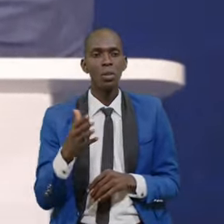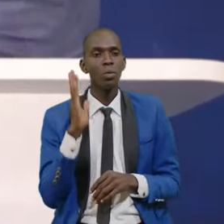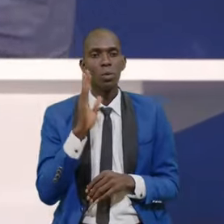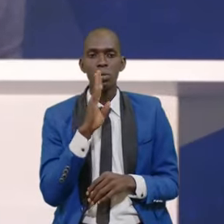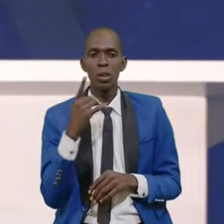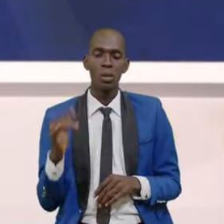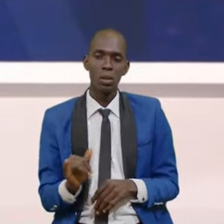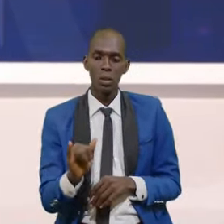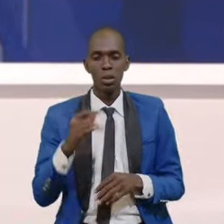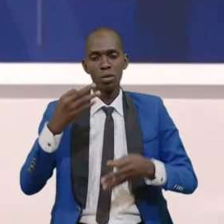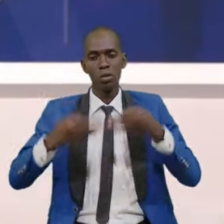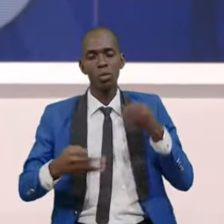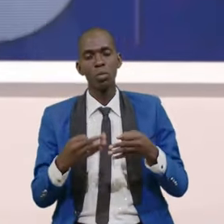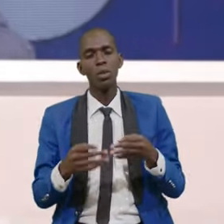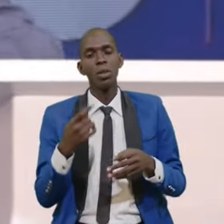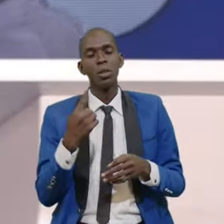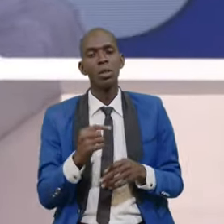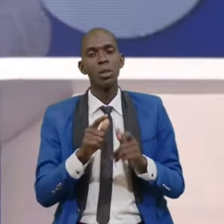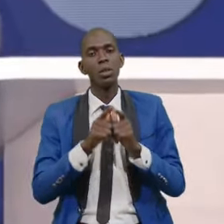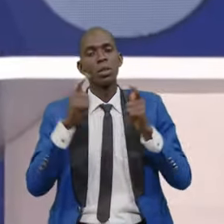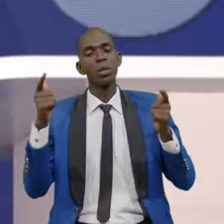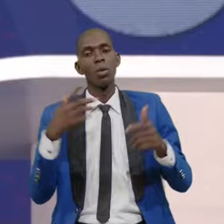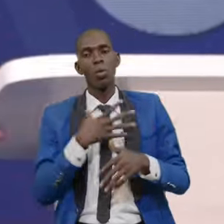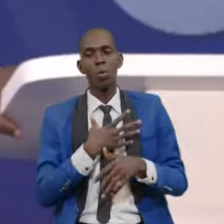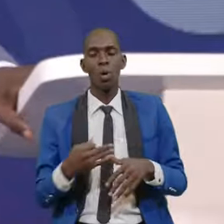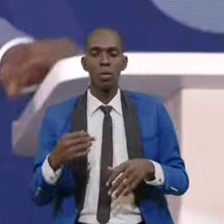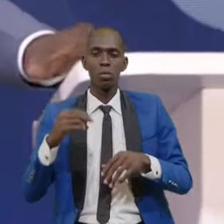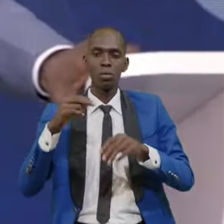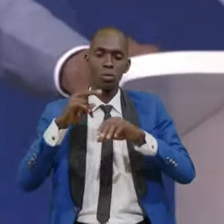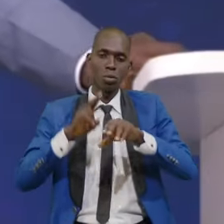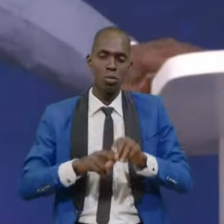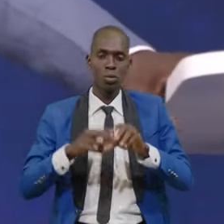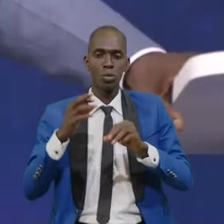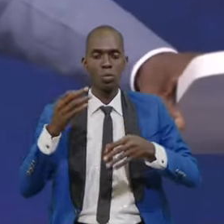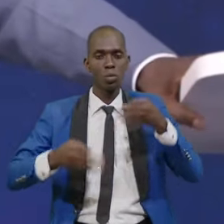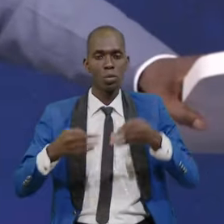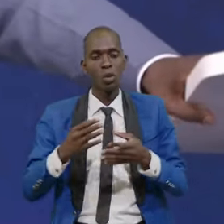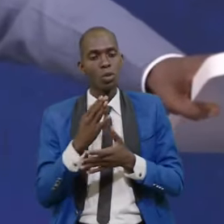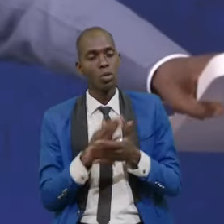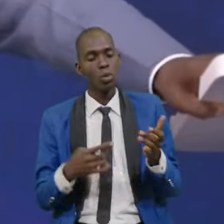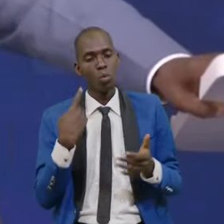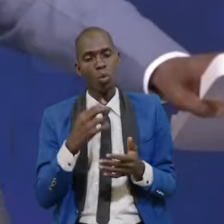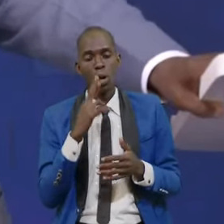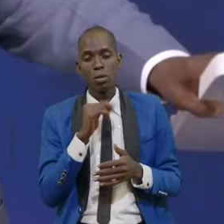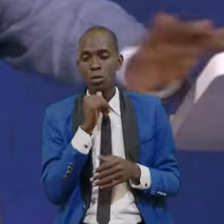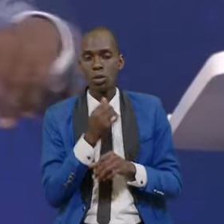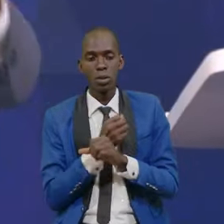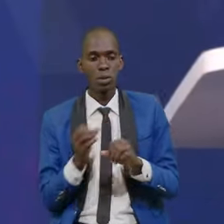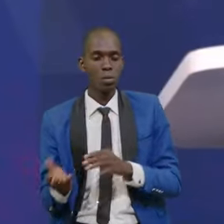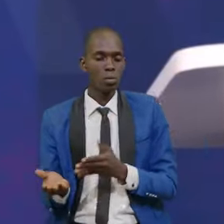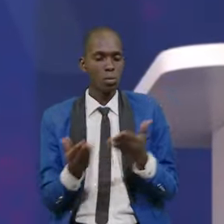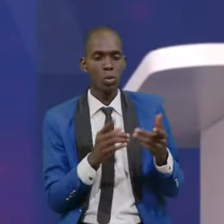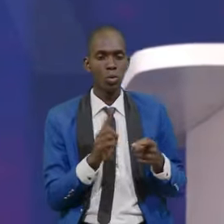will go to the lake of fire. Those who are not born again, although they are claiming to be born again, those whose lives do